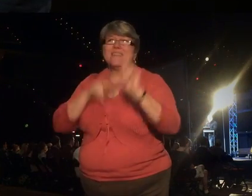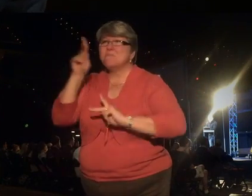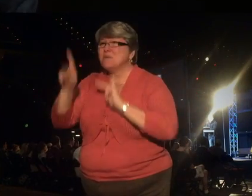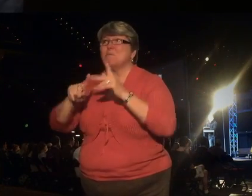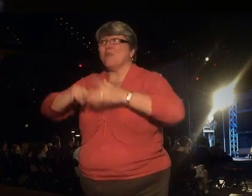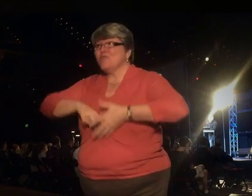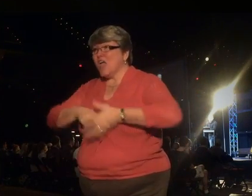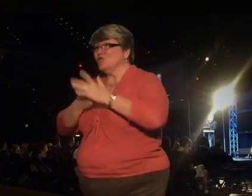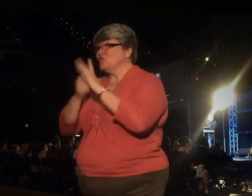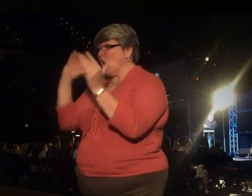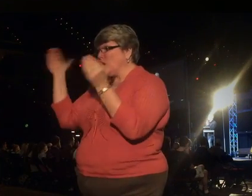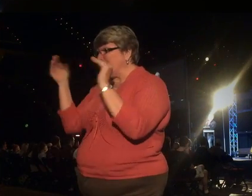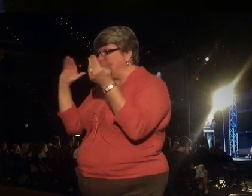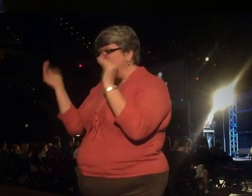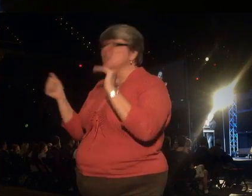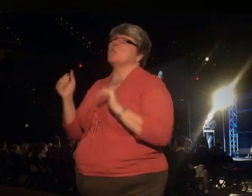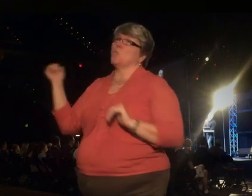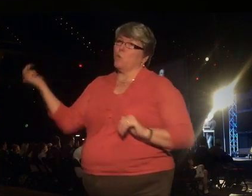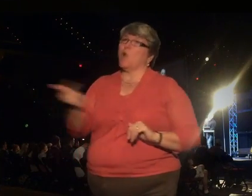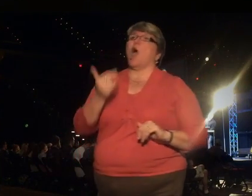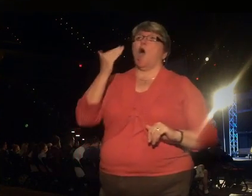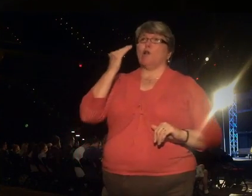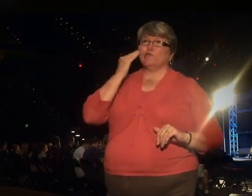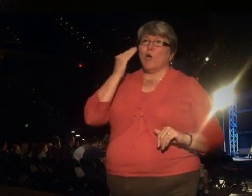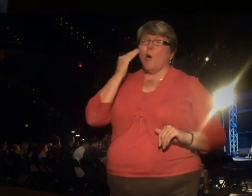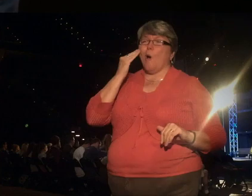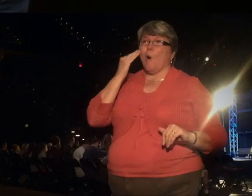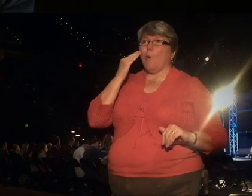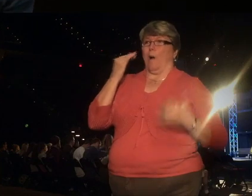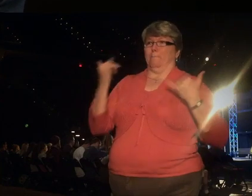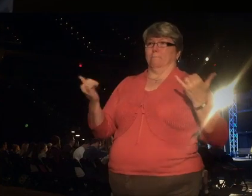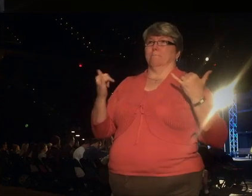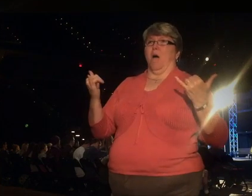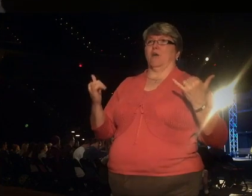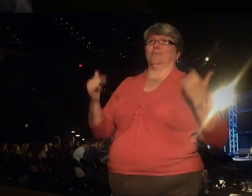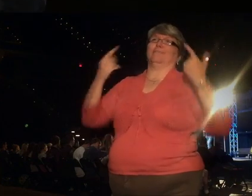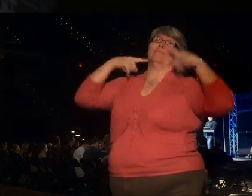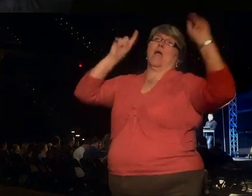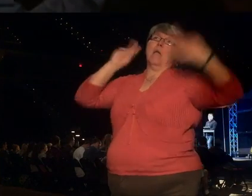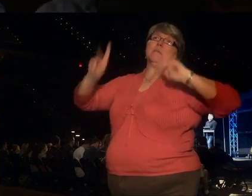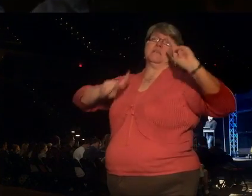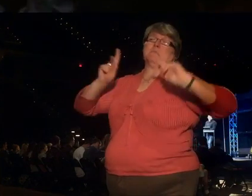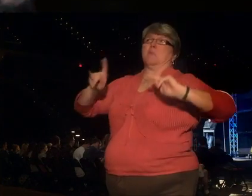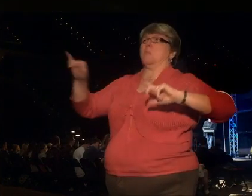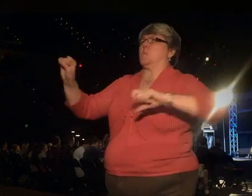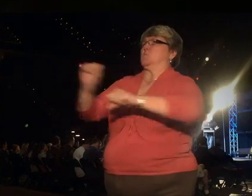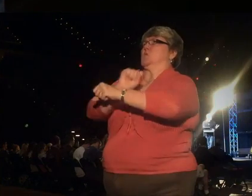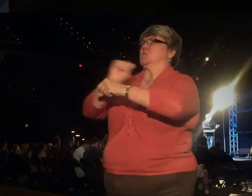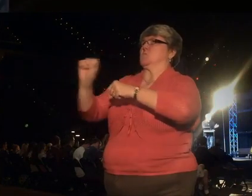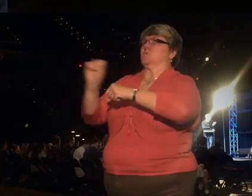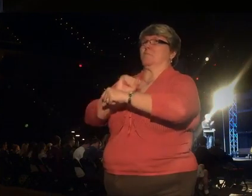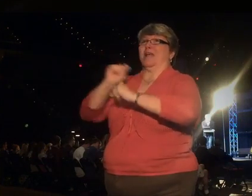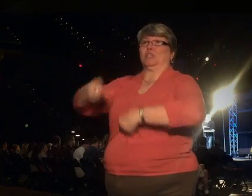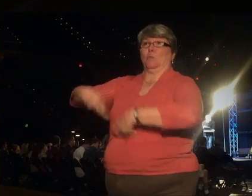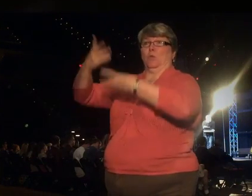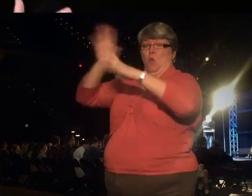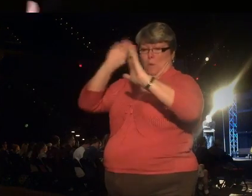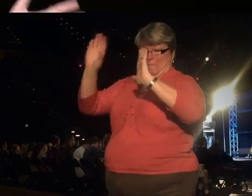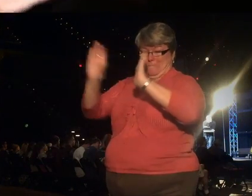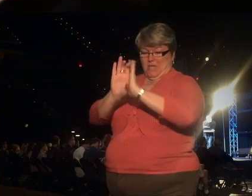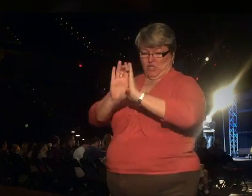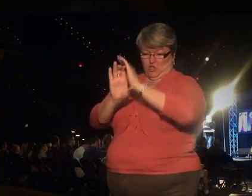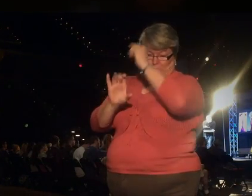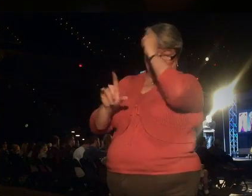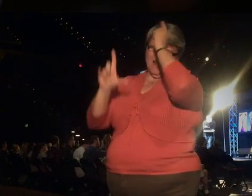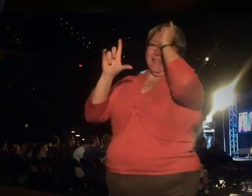that you started comparing them to. And we all know that modern celebrities, there's so much work that's done. But I just pulled up one picture. This is